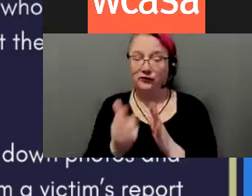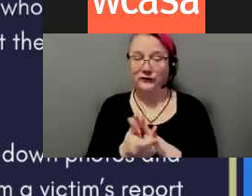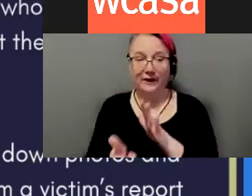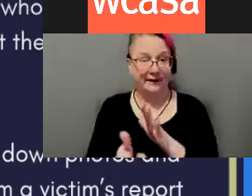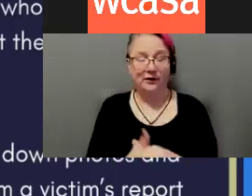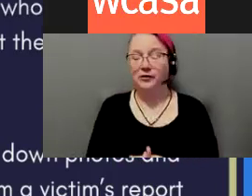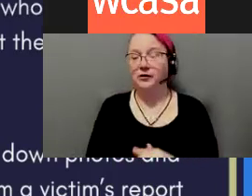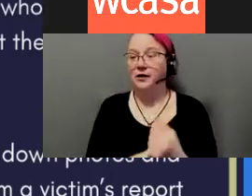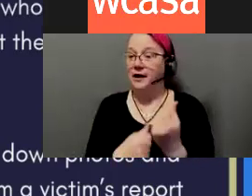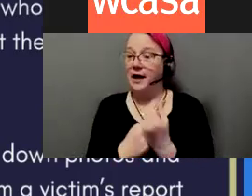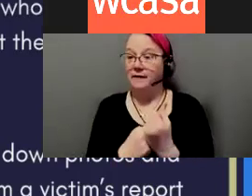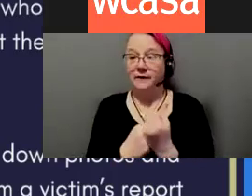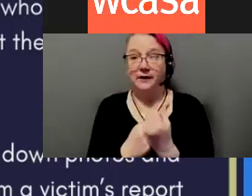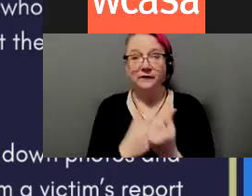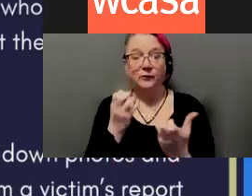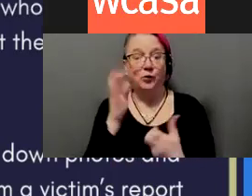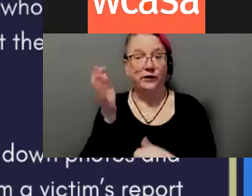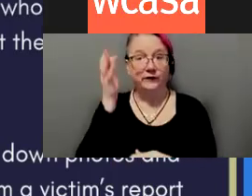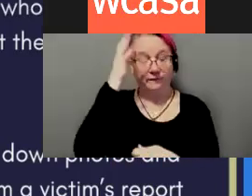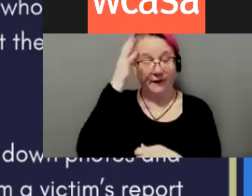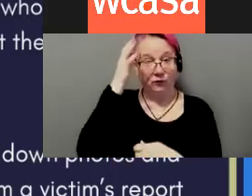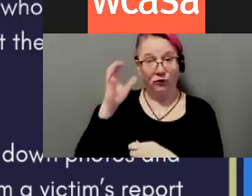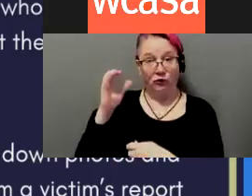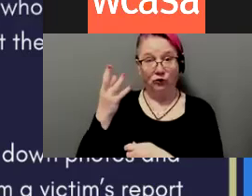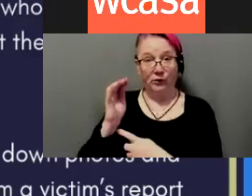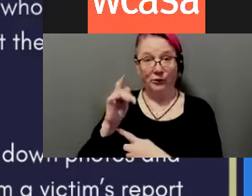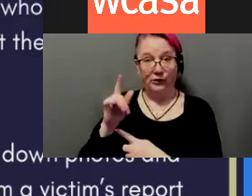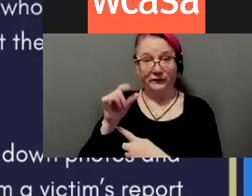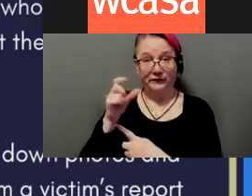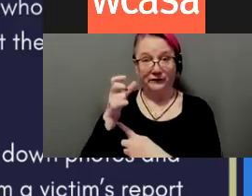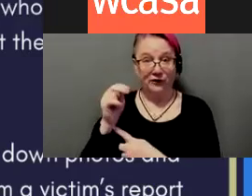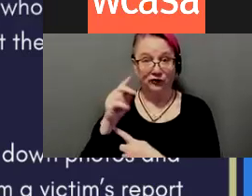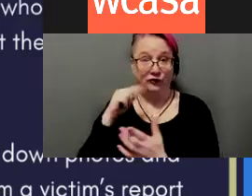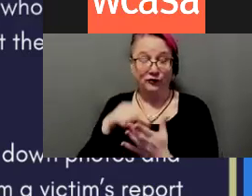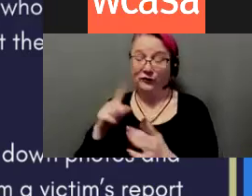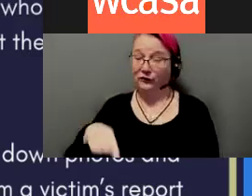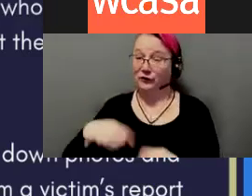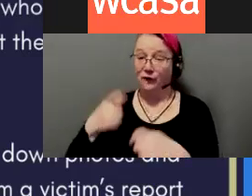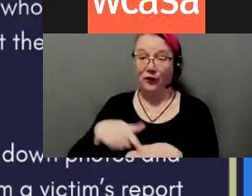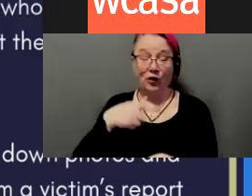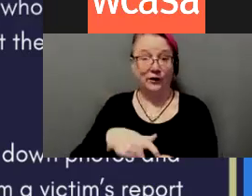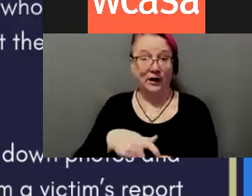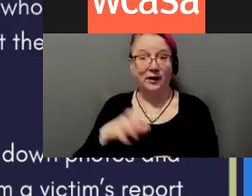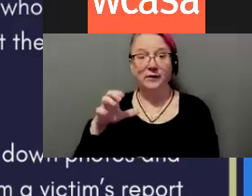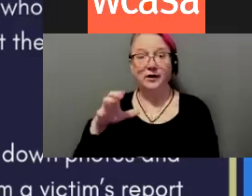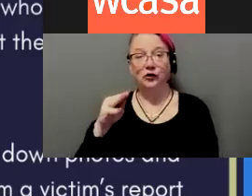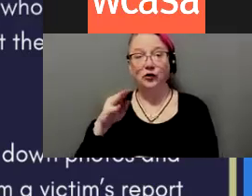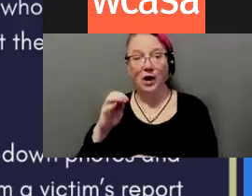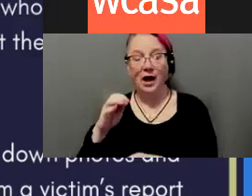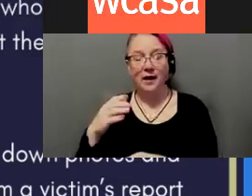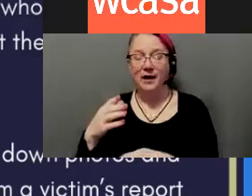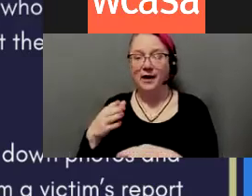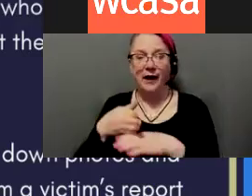advocates have been really wanting to see federal criminalization of this for a long time. This is a crime that crosses borders quite a